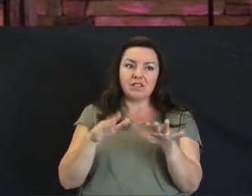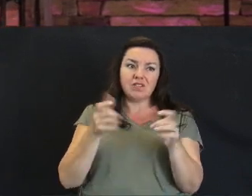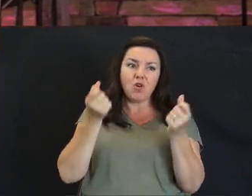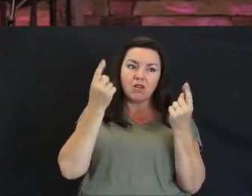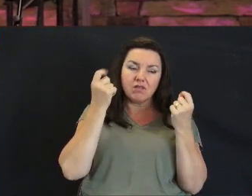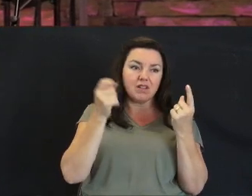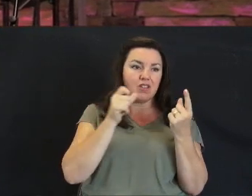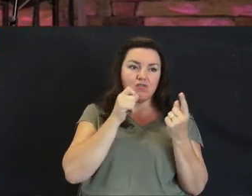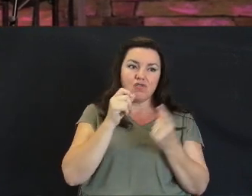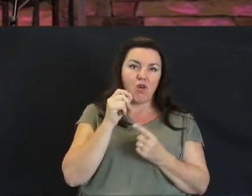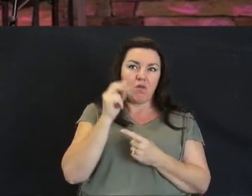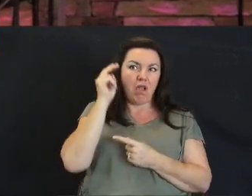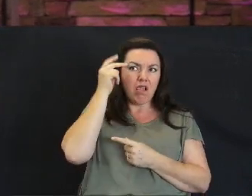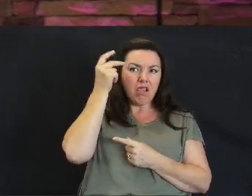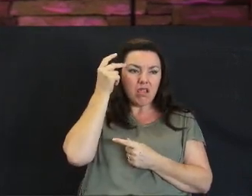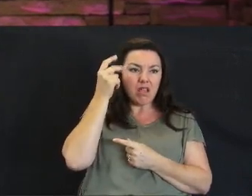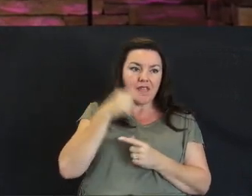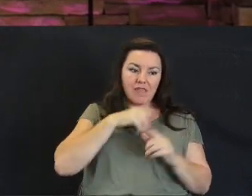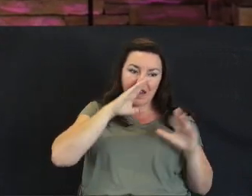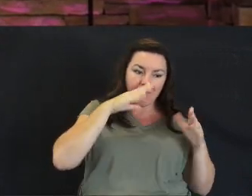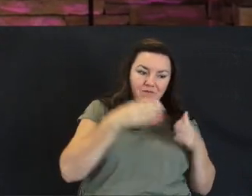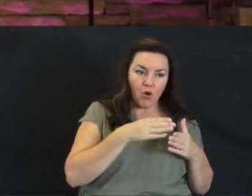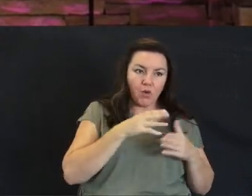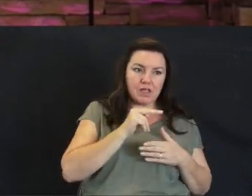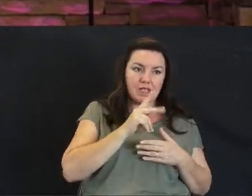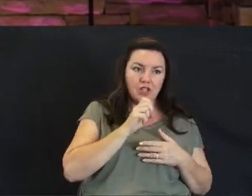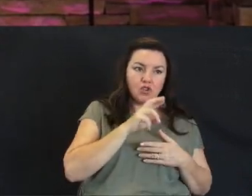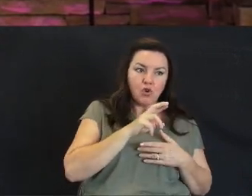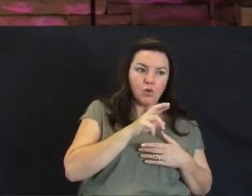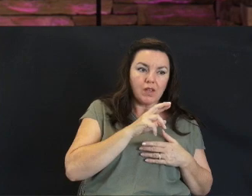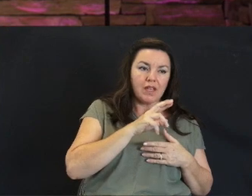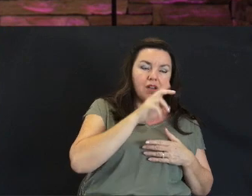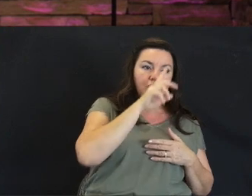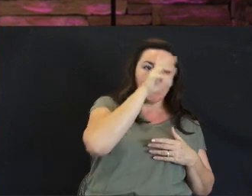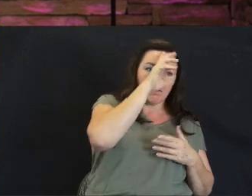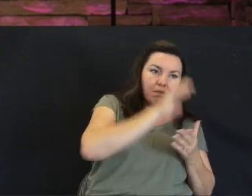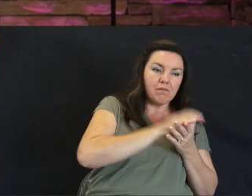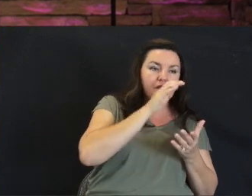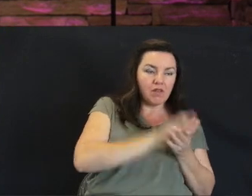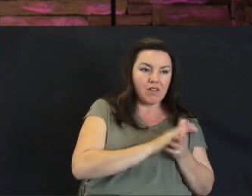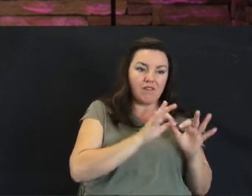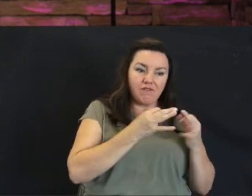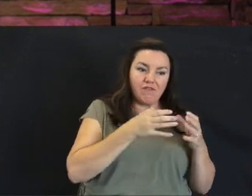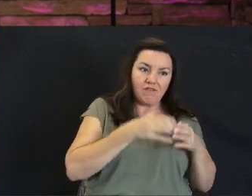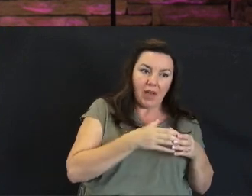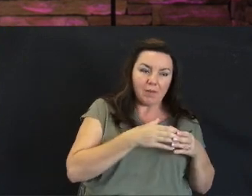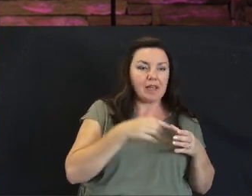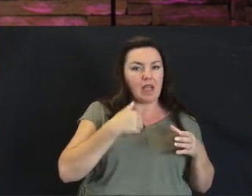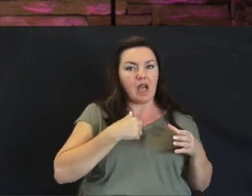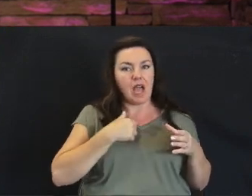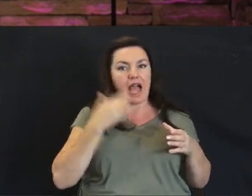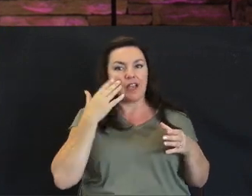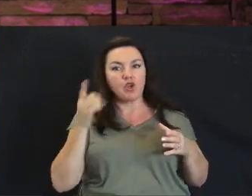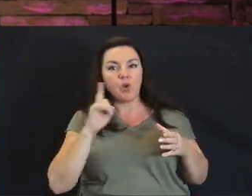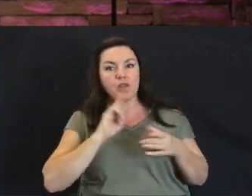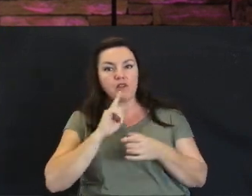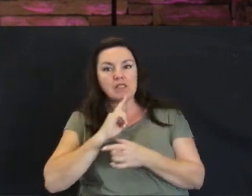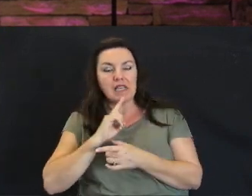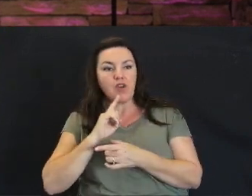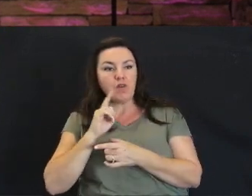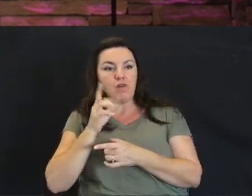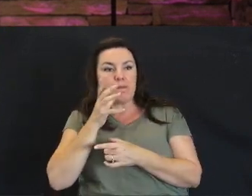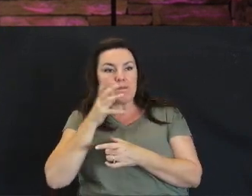so focused On the traditional nuclear family That I've forgotten About the significance The importance of single moms and dads You guys are doing a great job You keep fighting the good fight